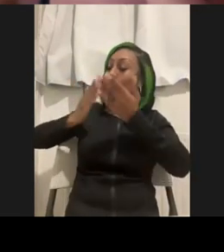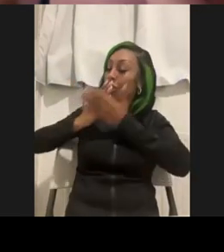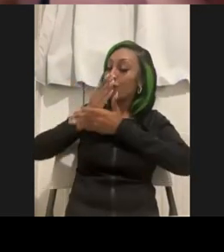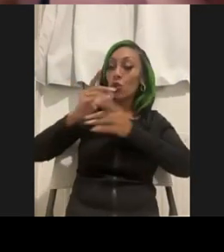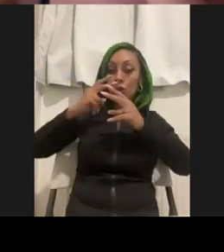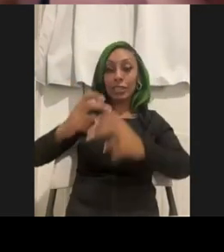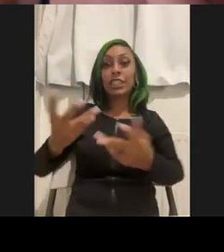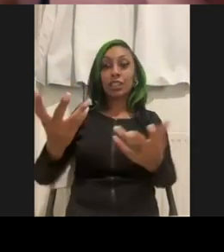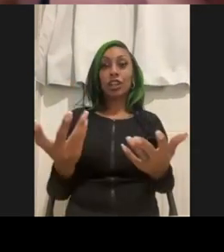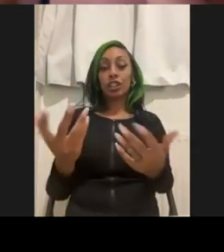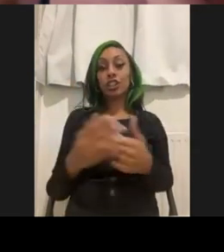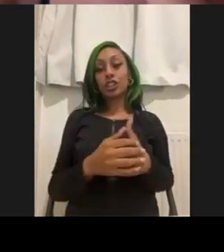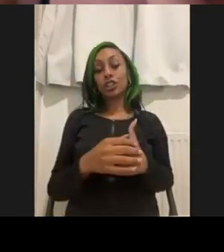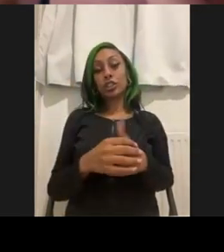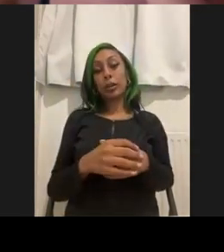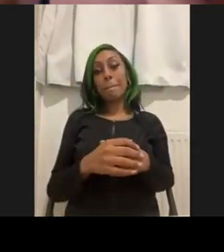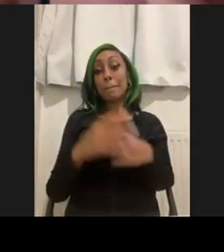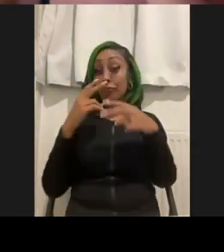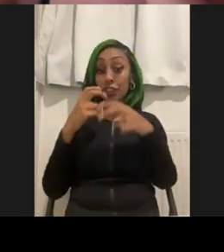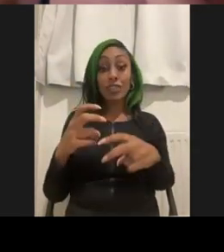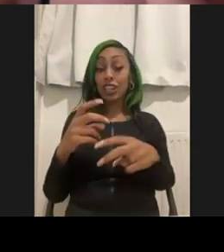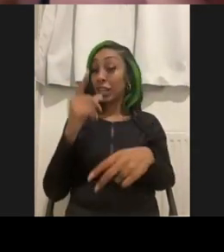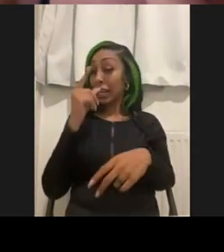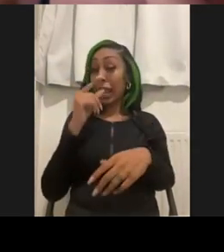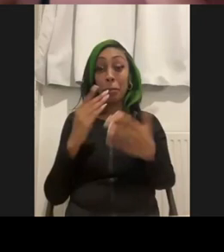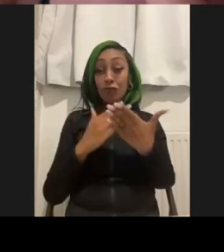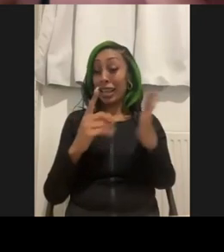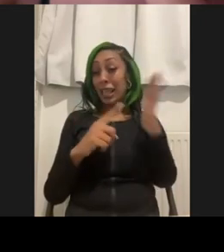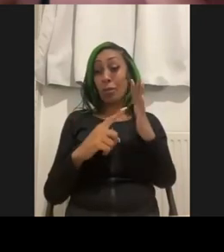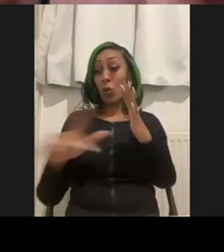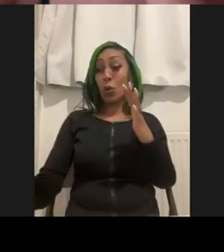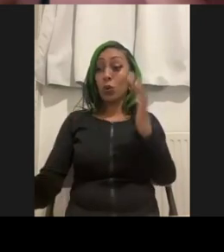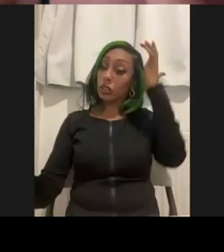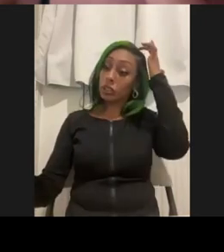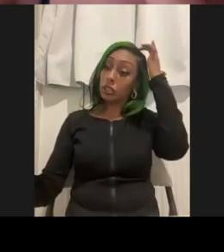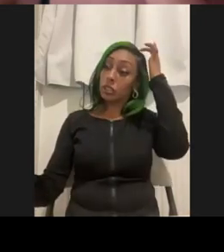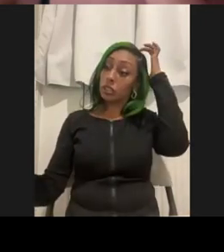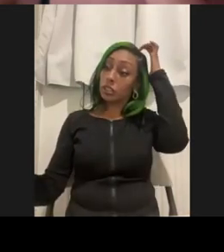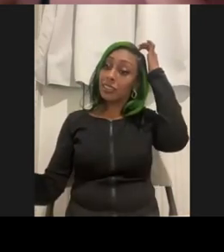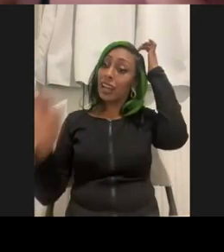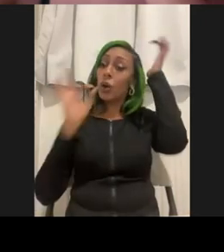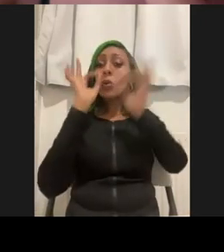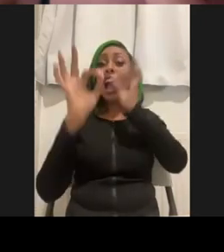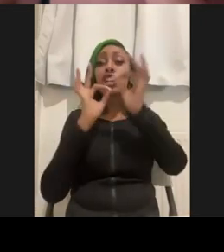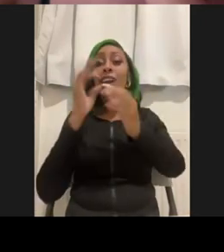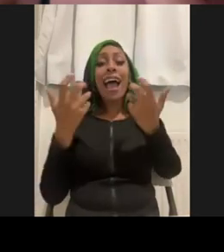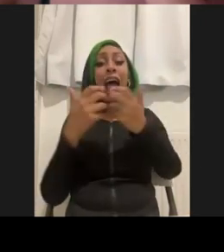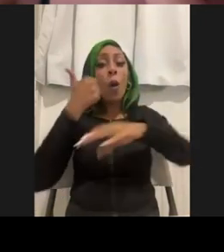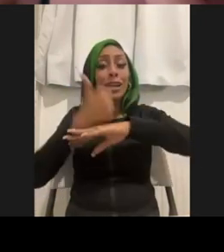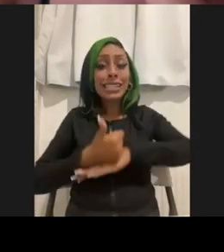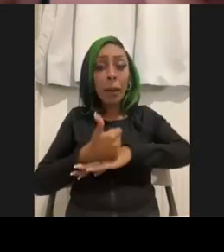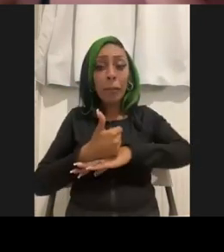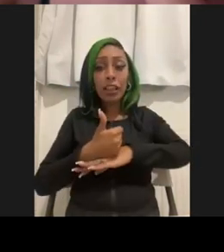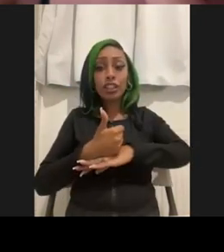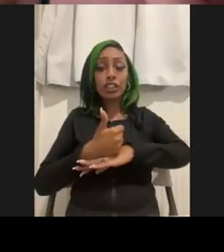case that, you know, research can be really important if there's a question about how do we establish if